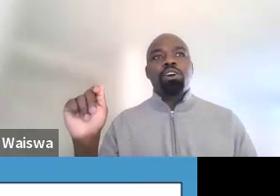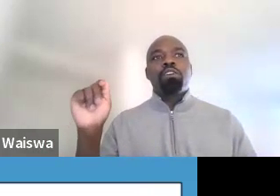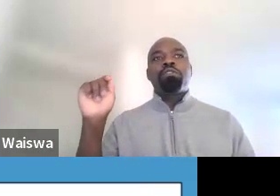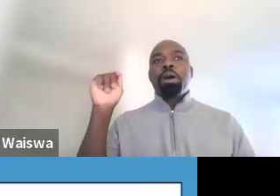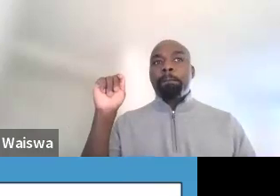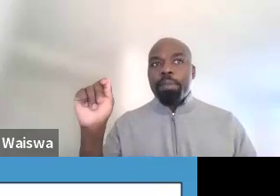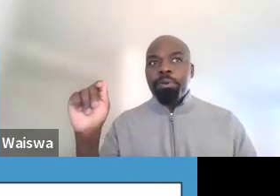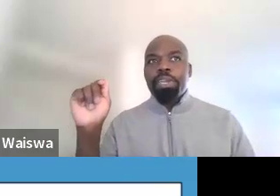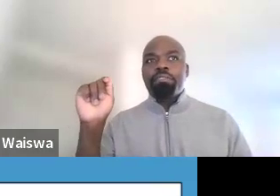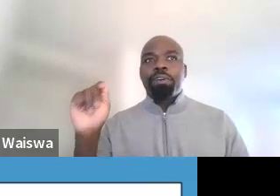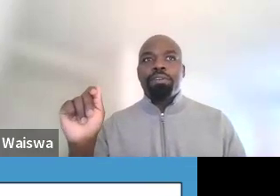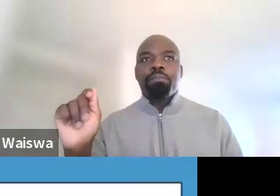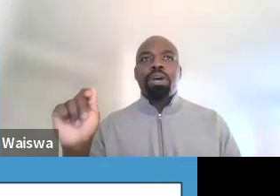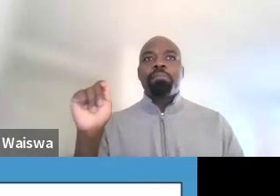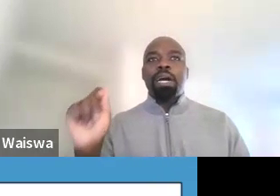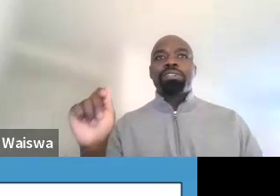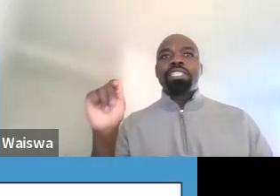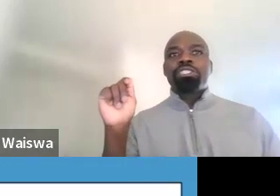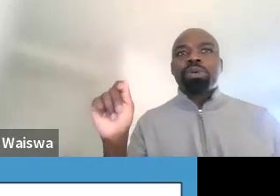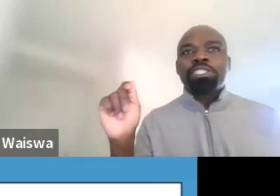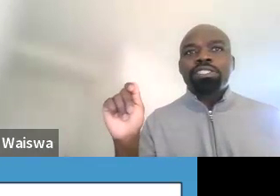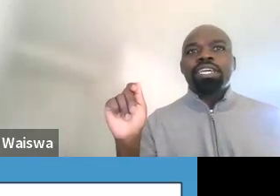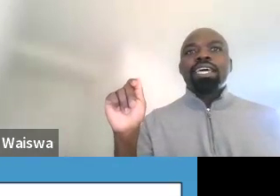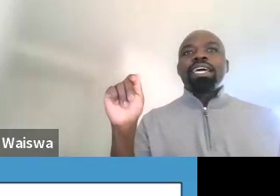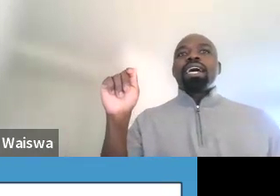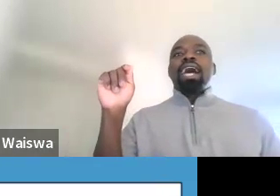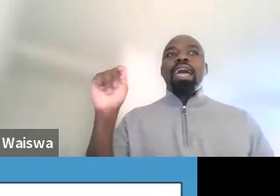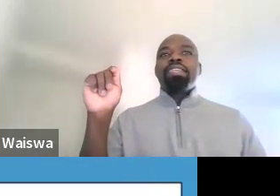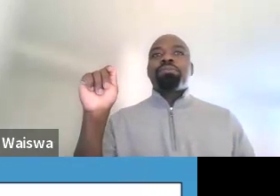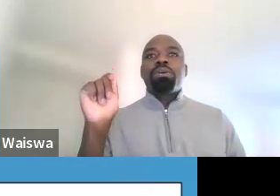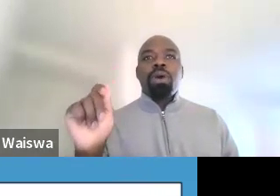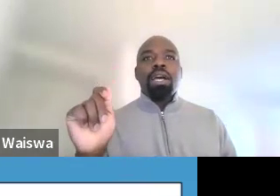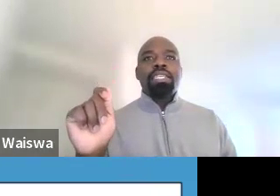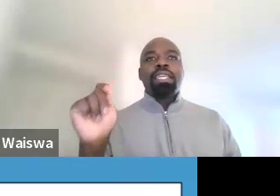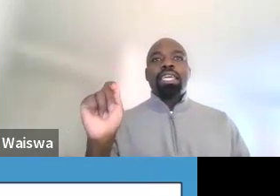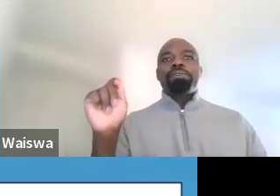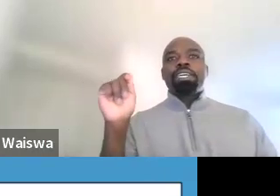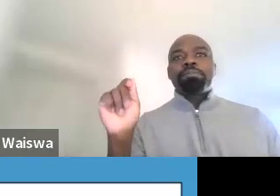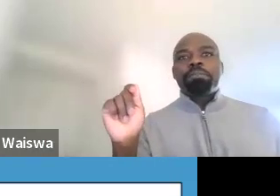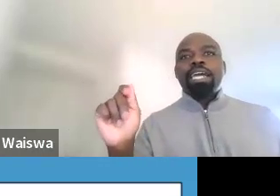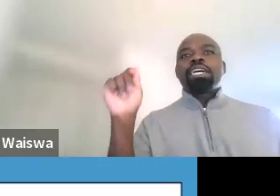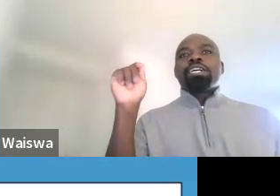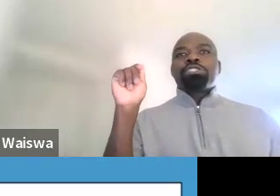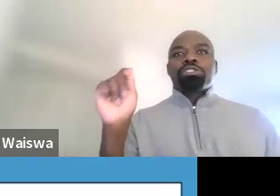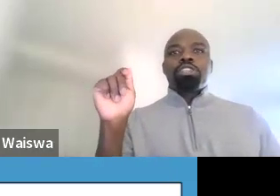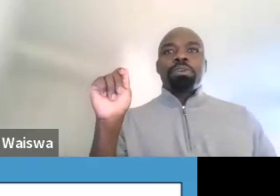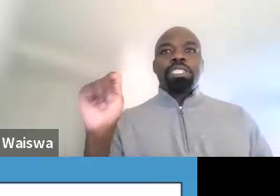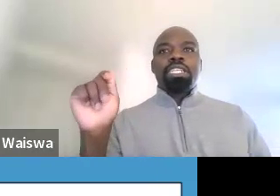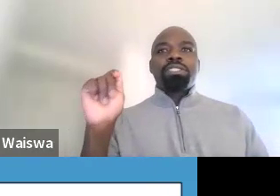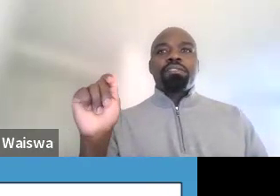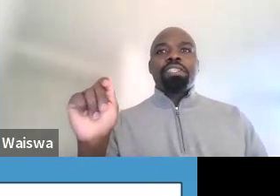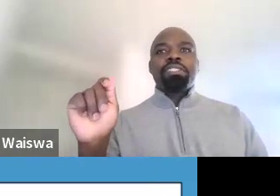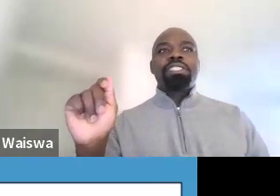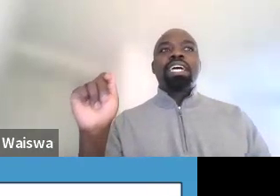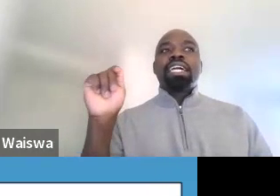needs of people in vulnerable and marginalized situations. And we want them to implement social